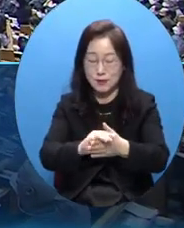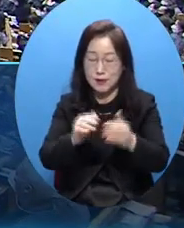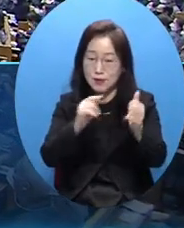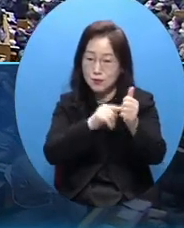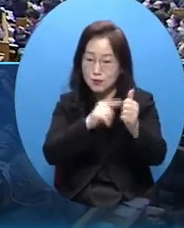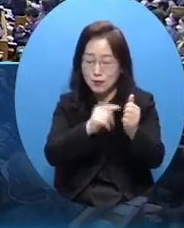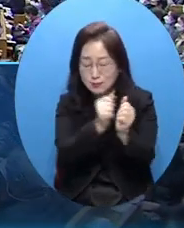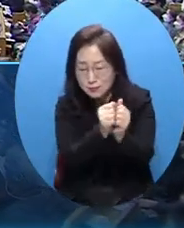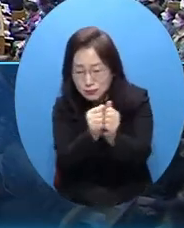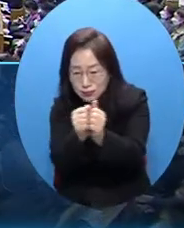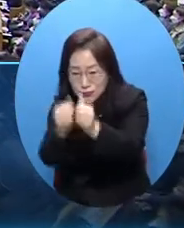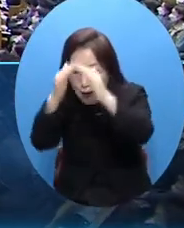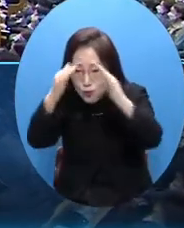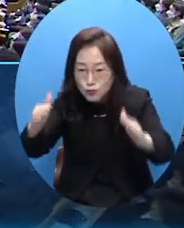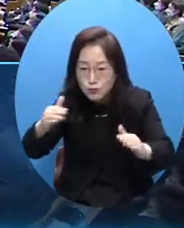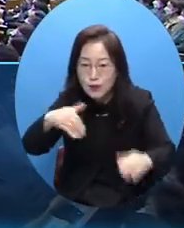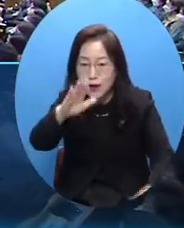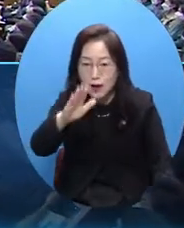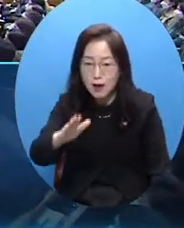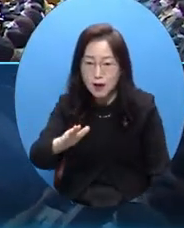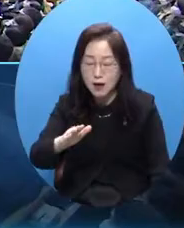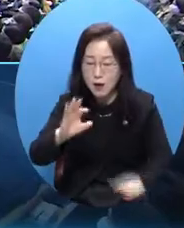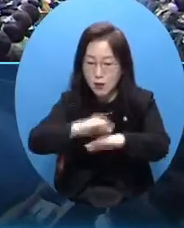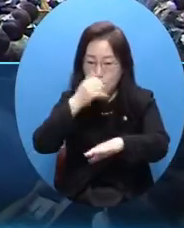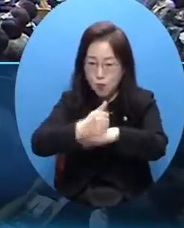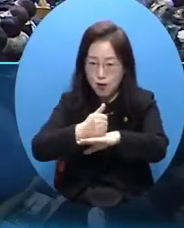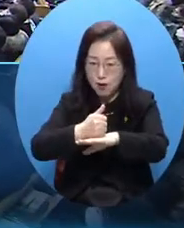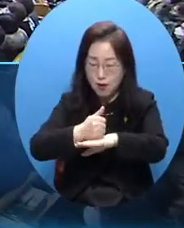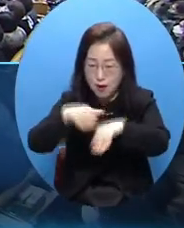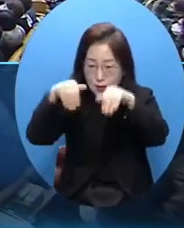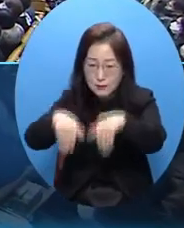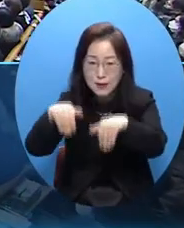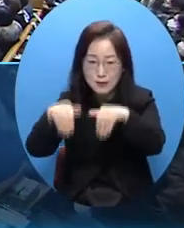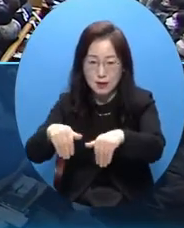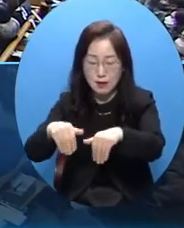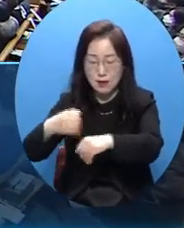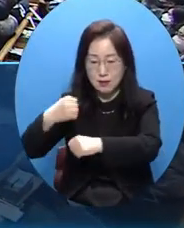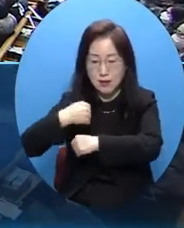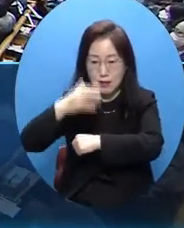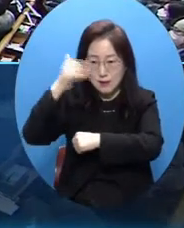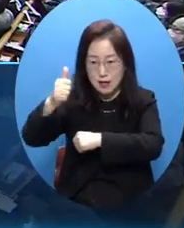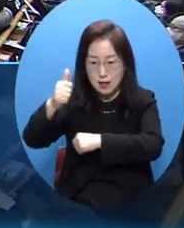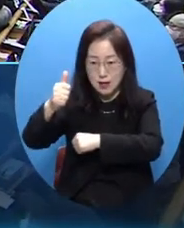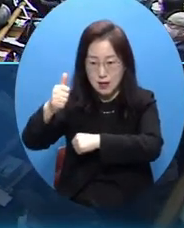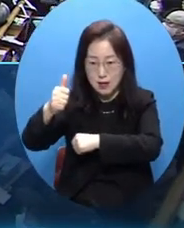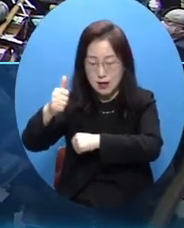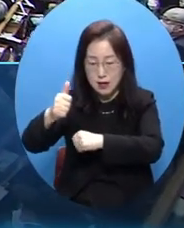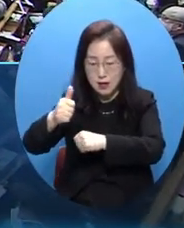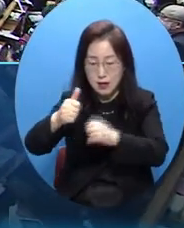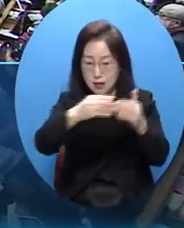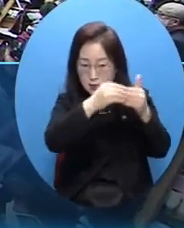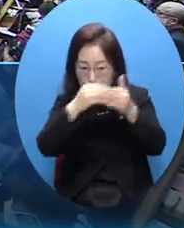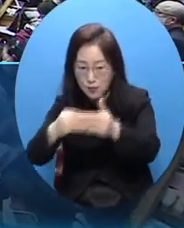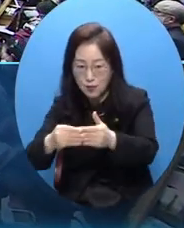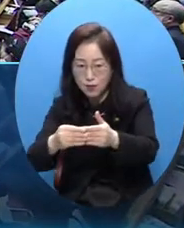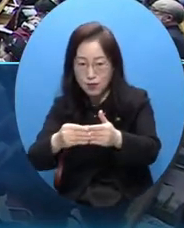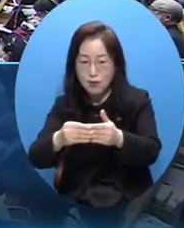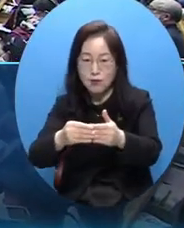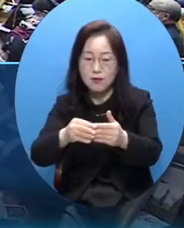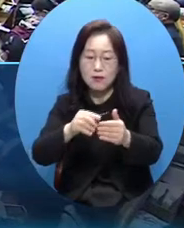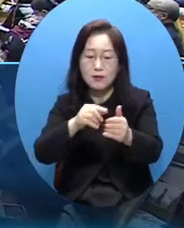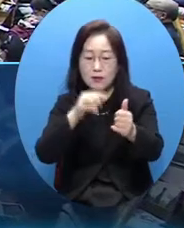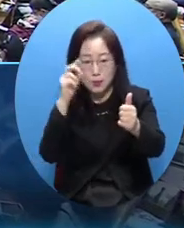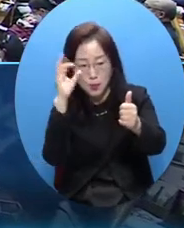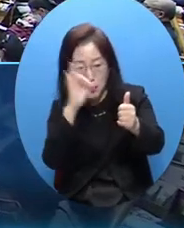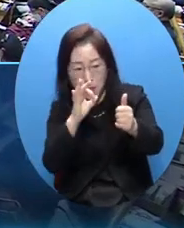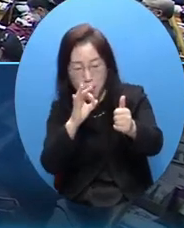Egypt potiphar an Egyptian who was one of the fairest officials the captain of the guard that brought him from the Israelites who